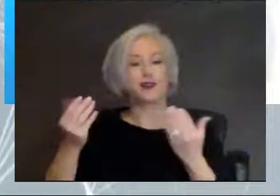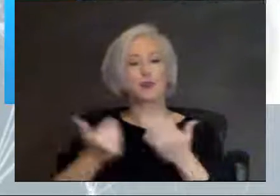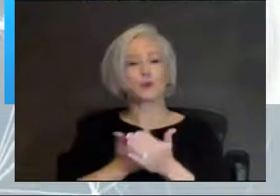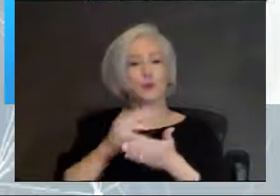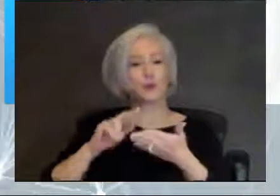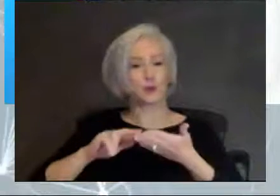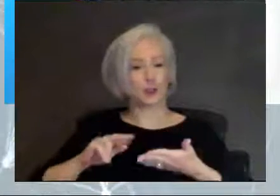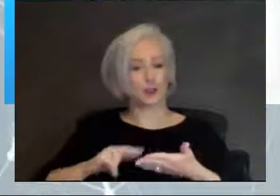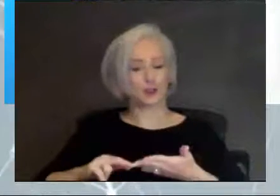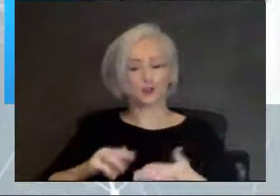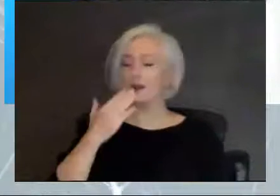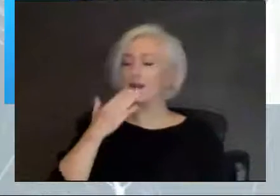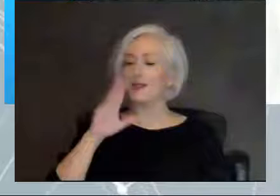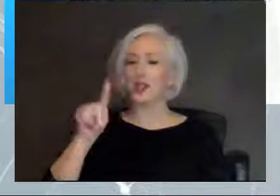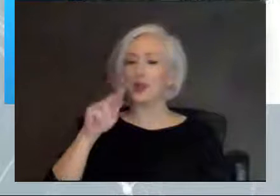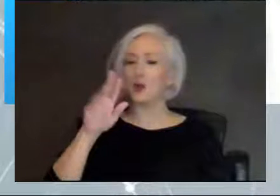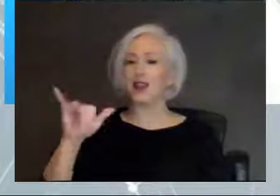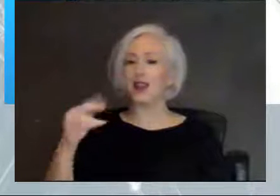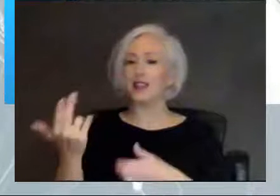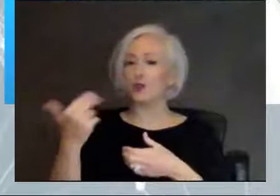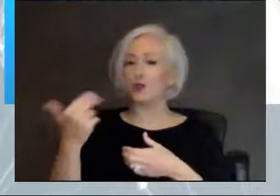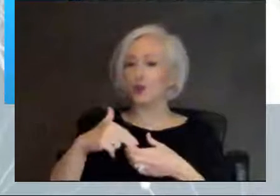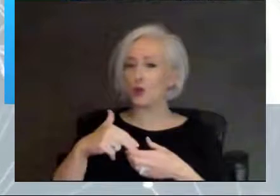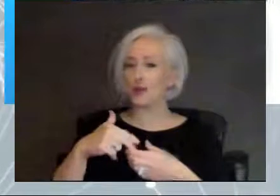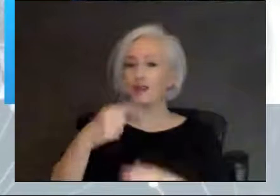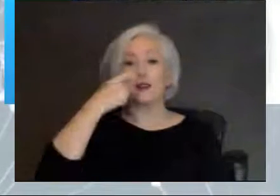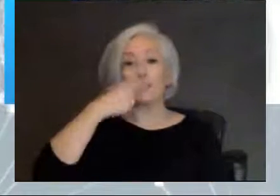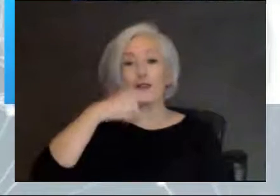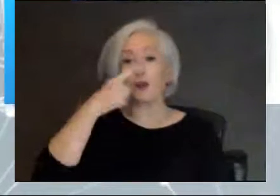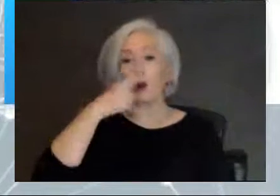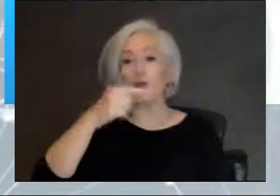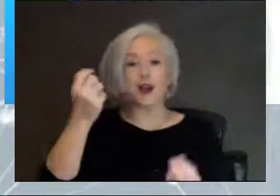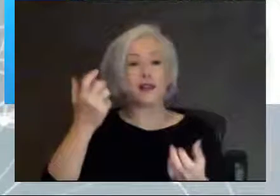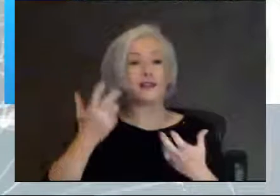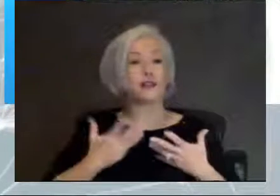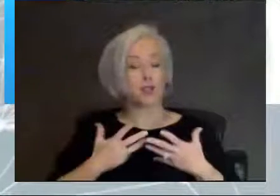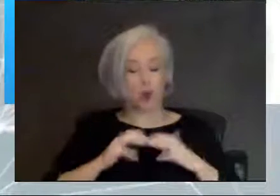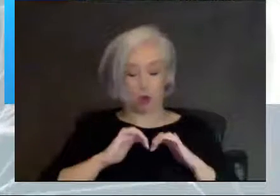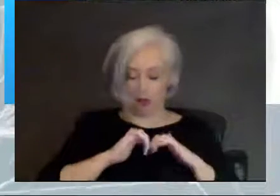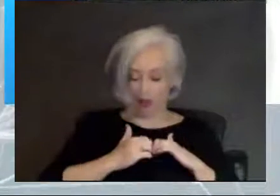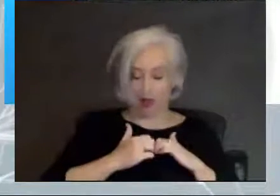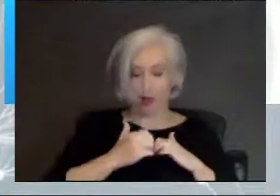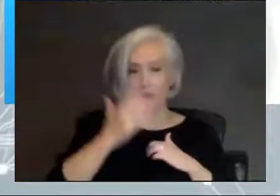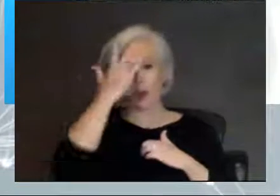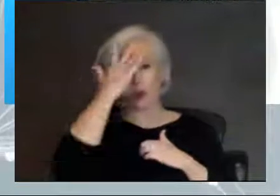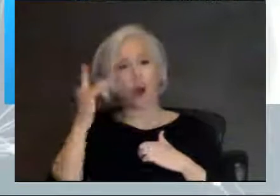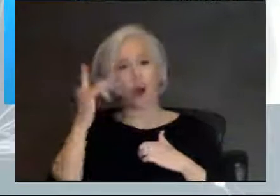today. Can you share with us how and why you got involved with Pivot?